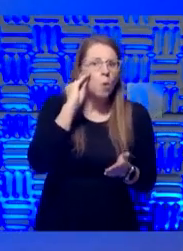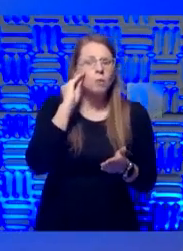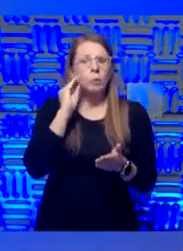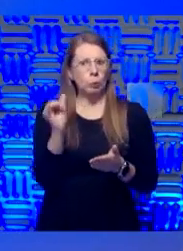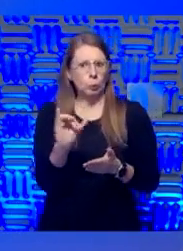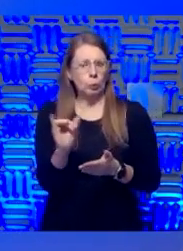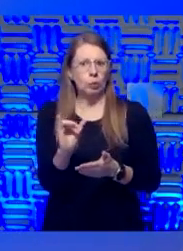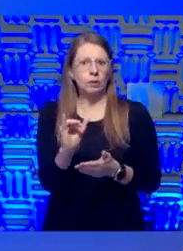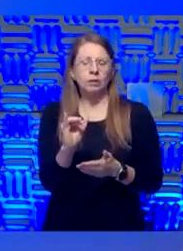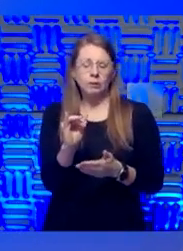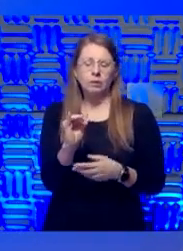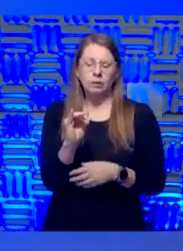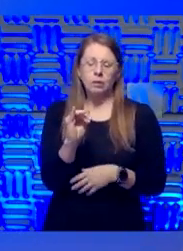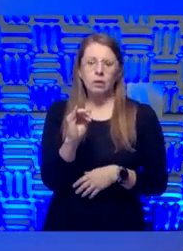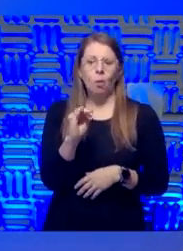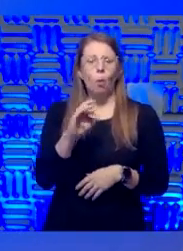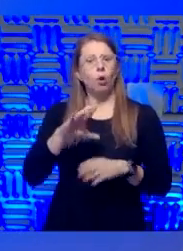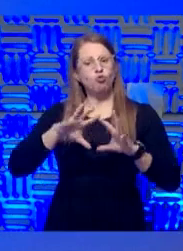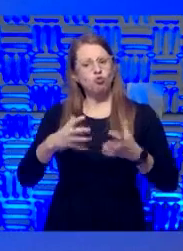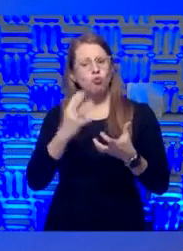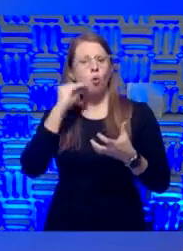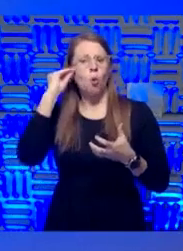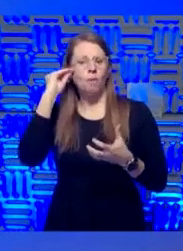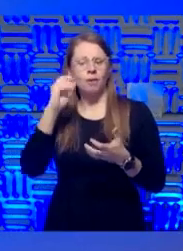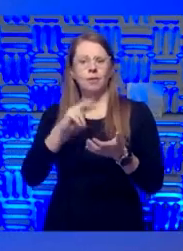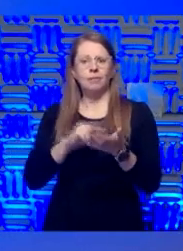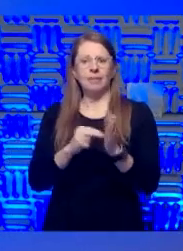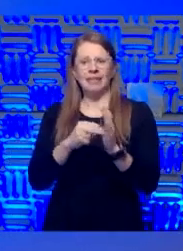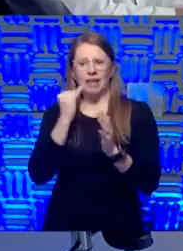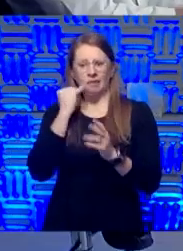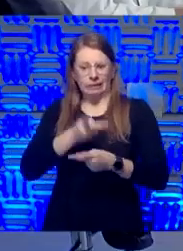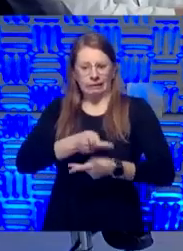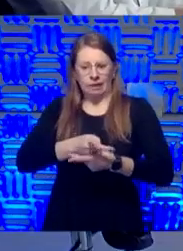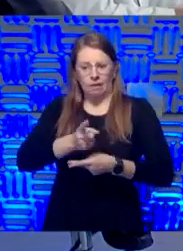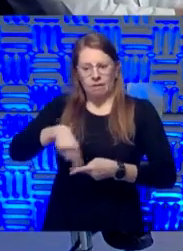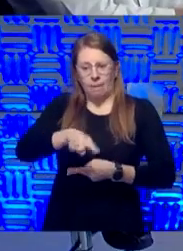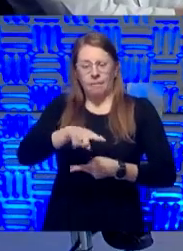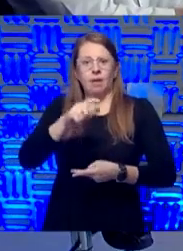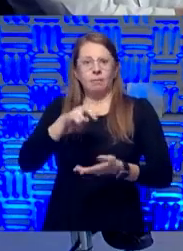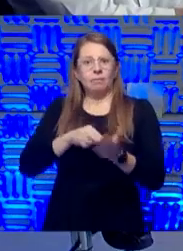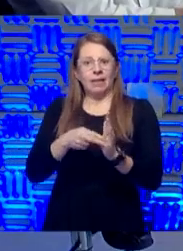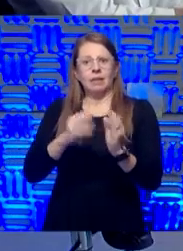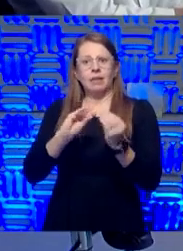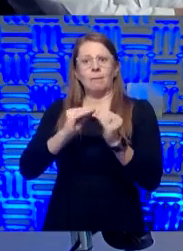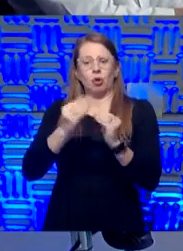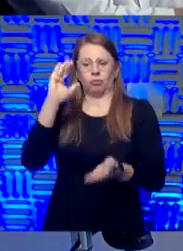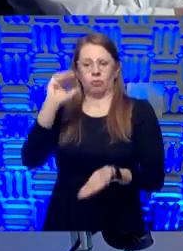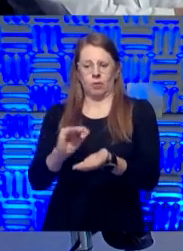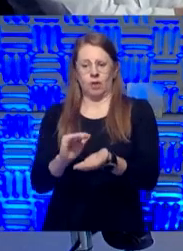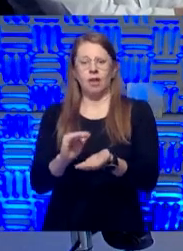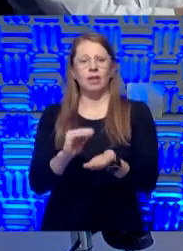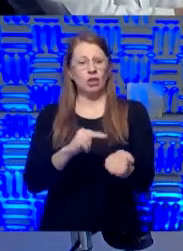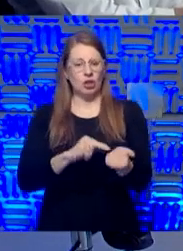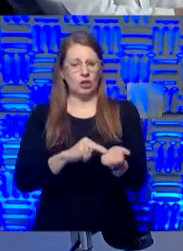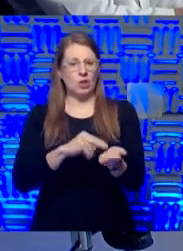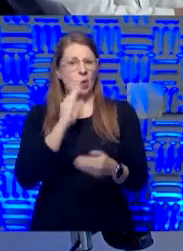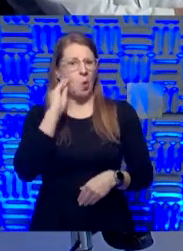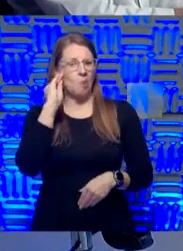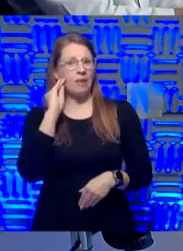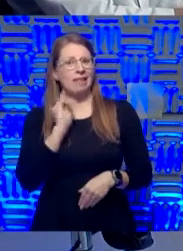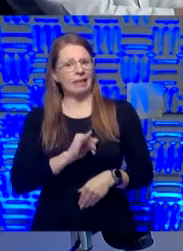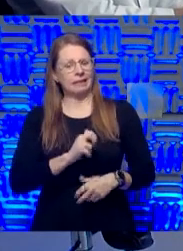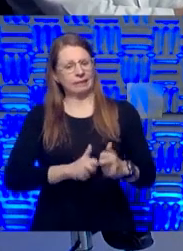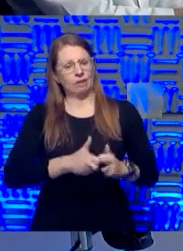I think that will go a long way towards keeping the numbers down as far as we can. We know that when we get into a nursing home, that's usually a difficult population, as you